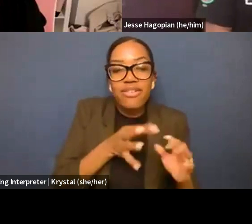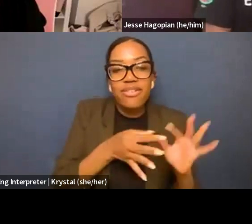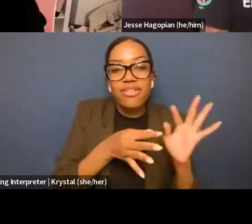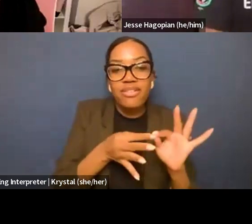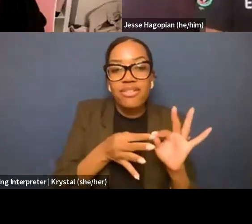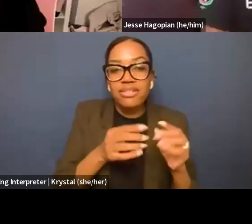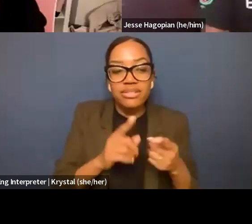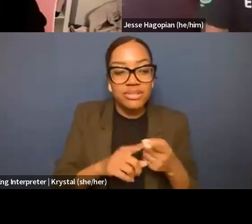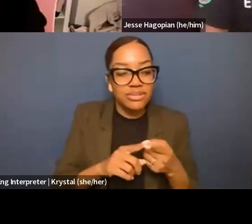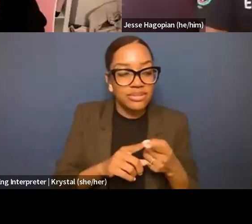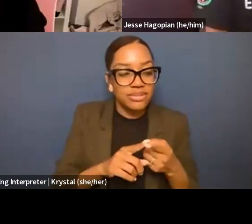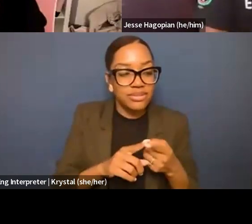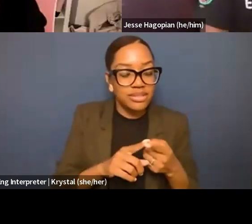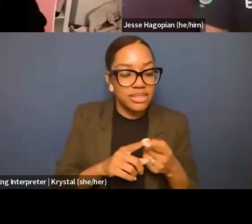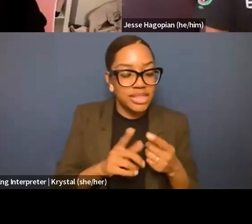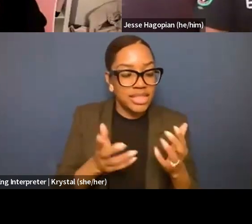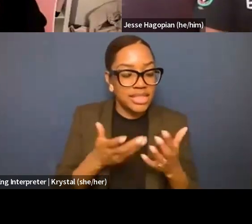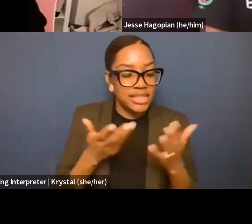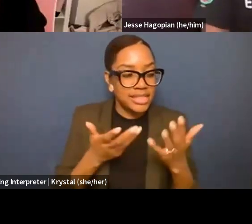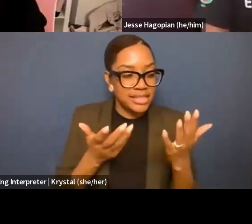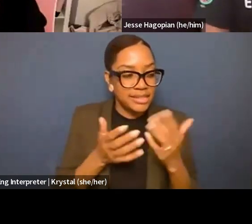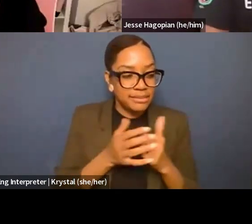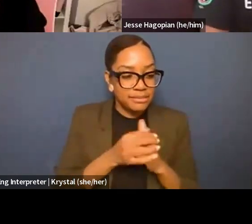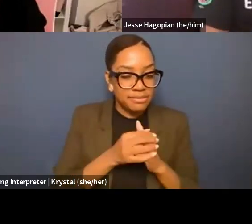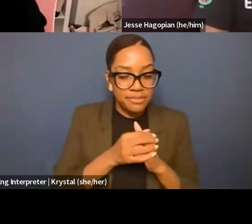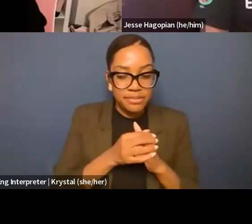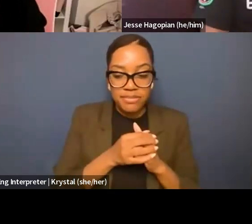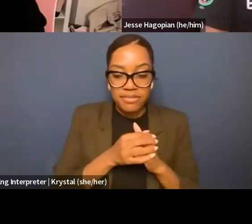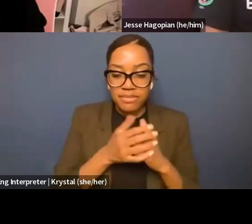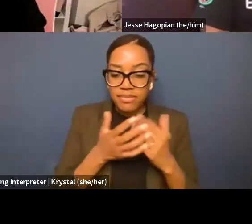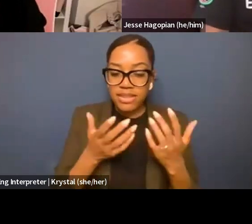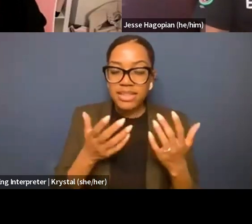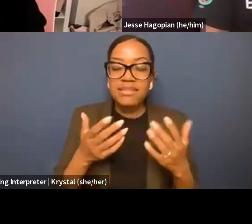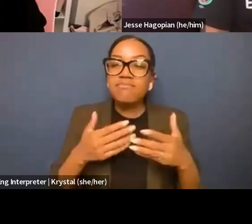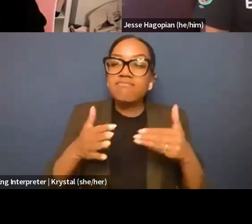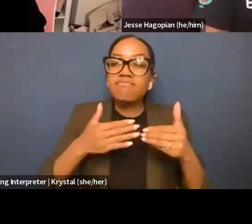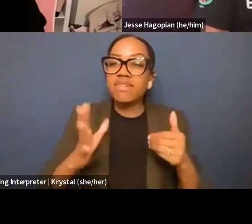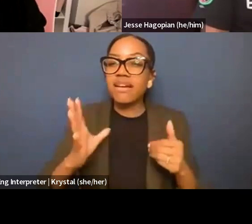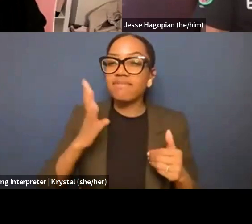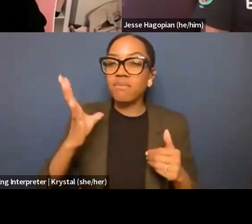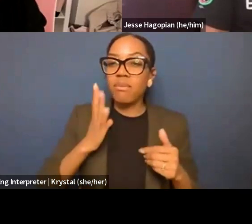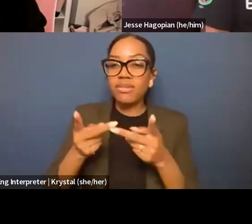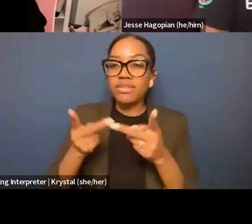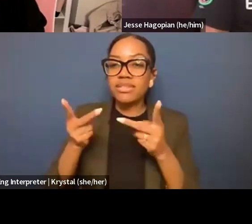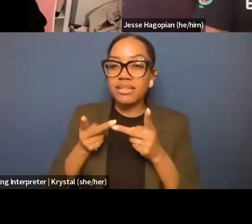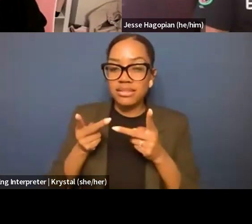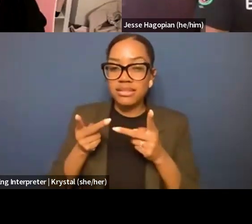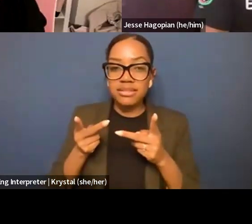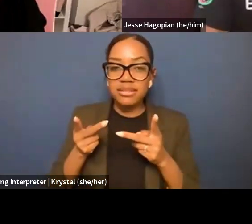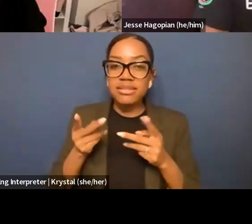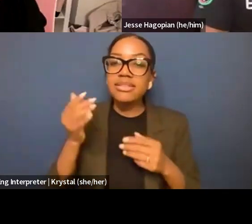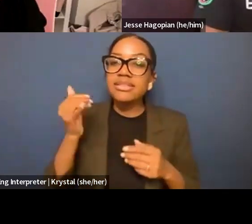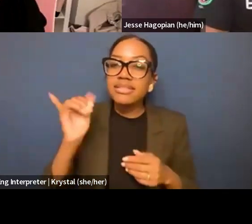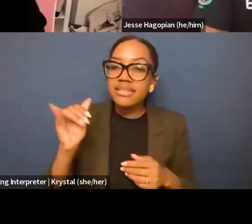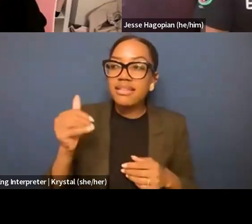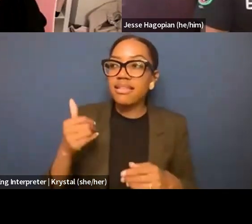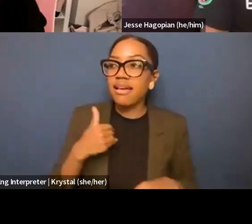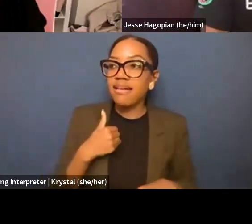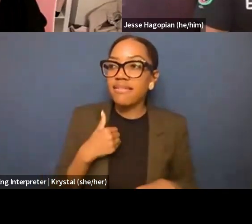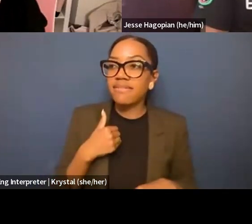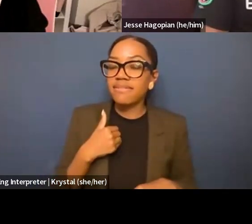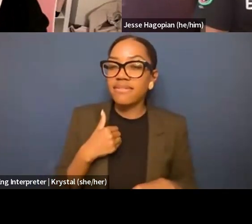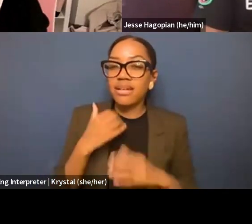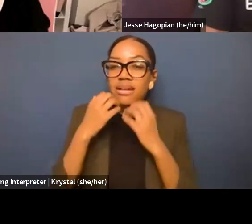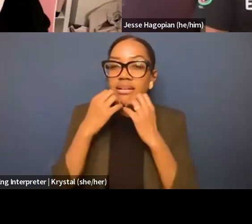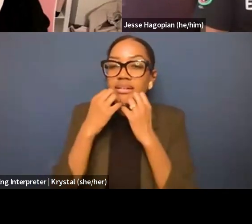about even in these sort of formal settings, making sure that there is an appreciation of